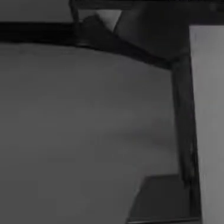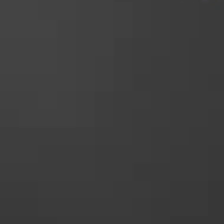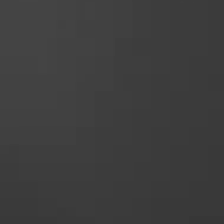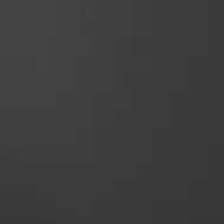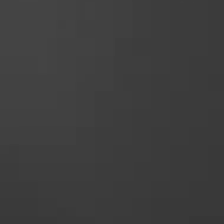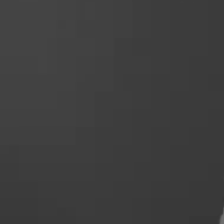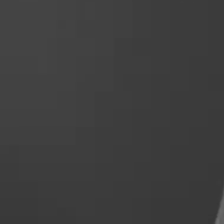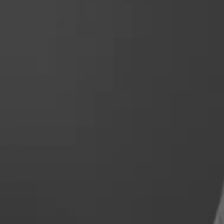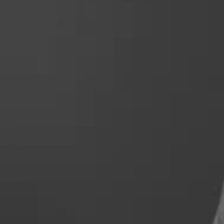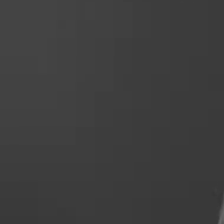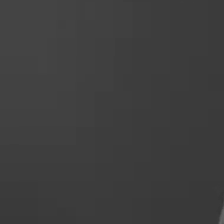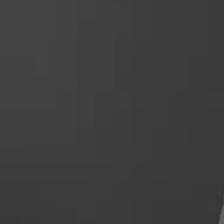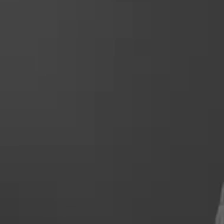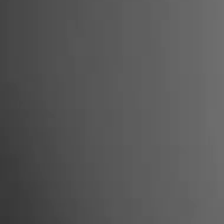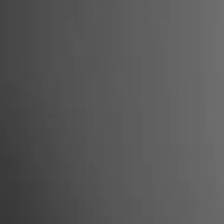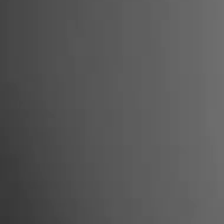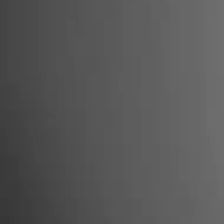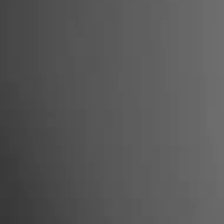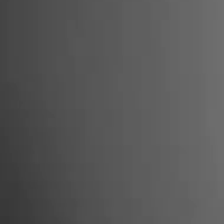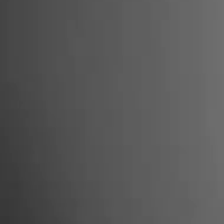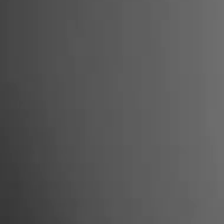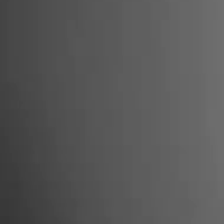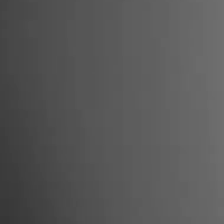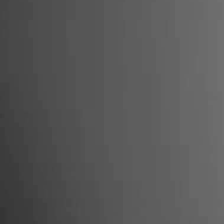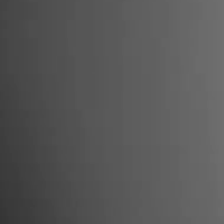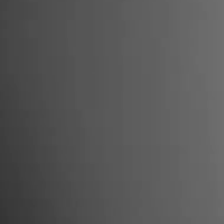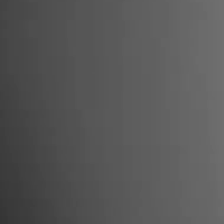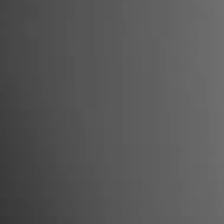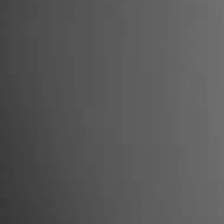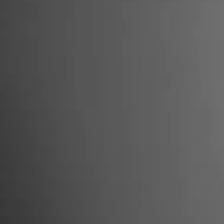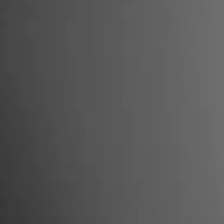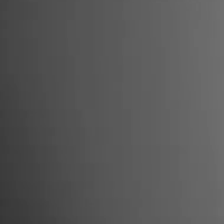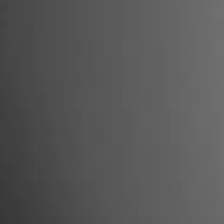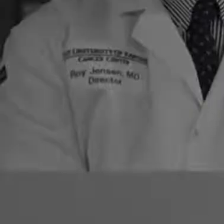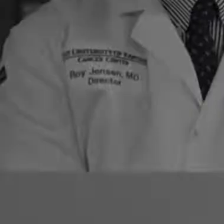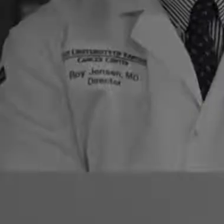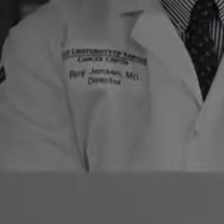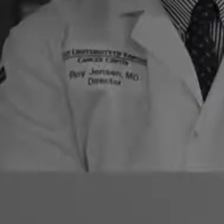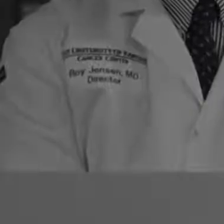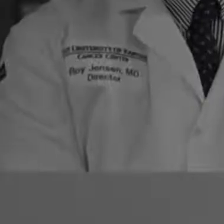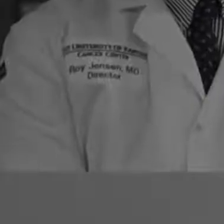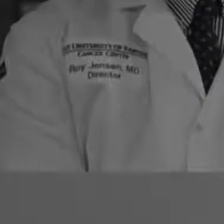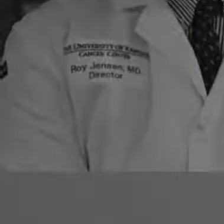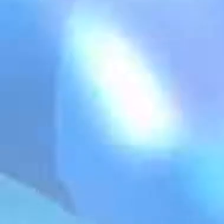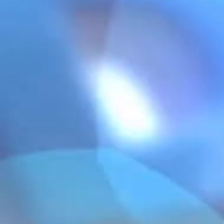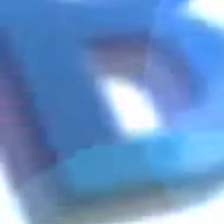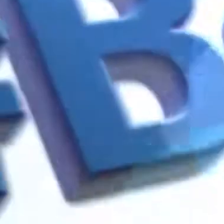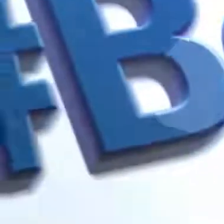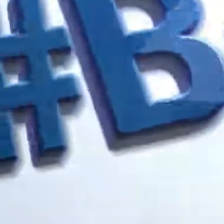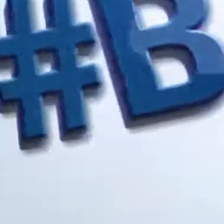Subscribe to our Bench to Bedside podcast, now everywhere podcasts are available.